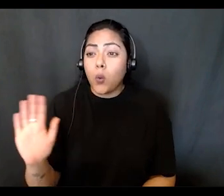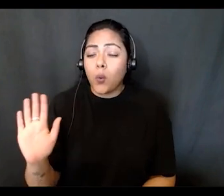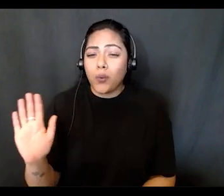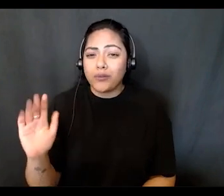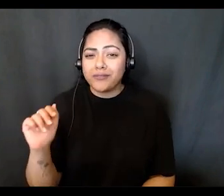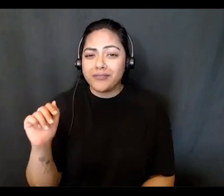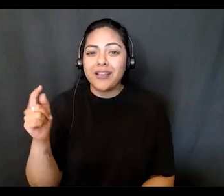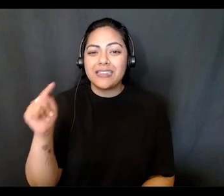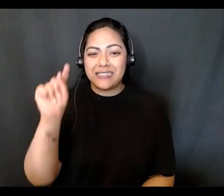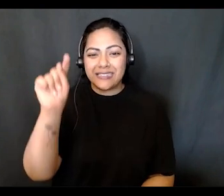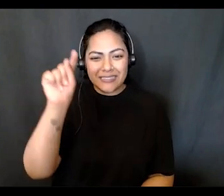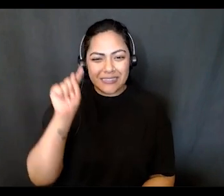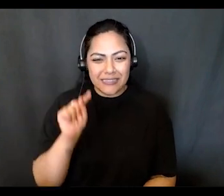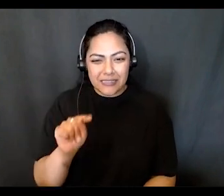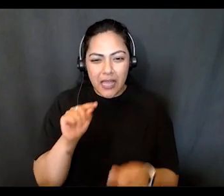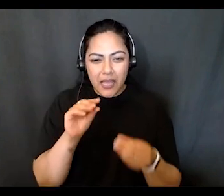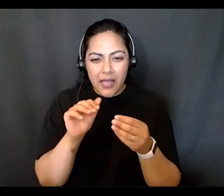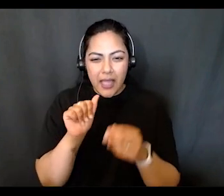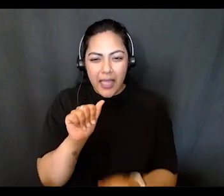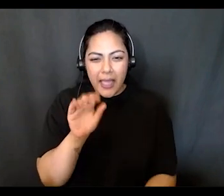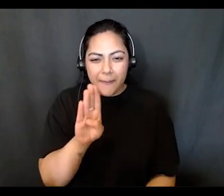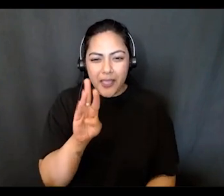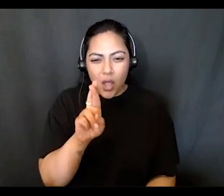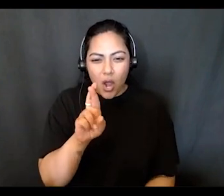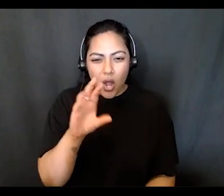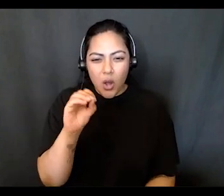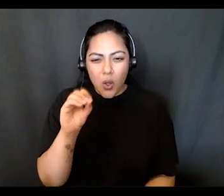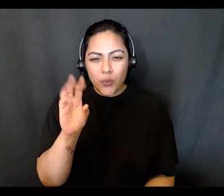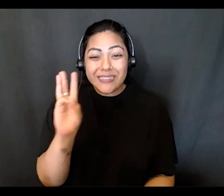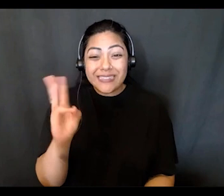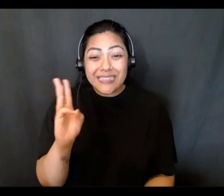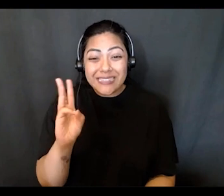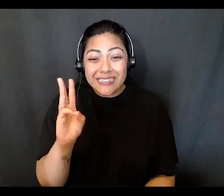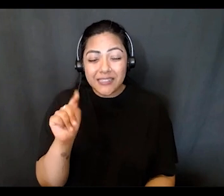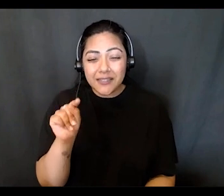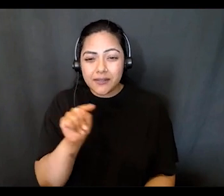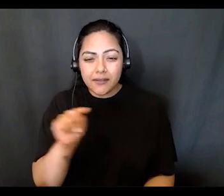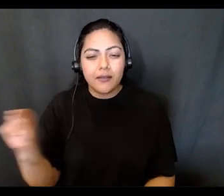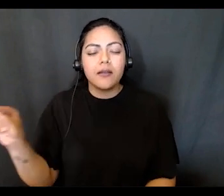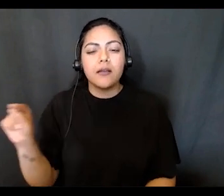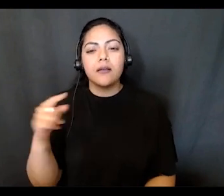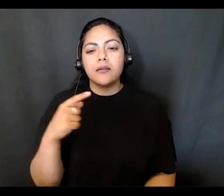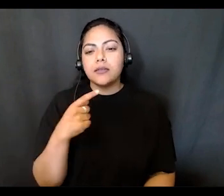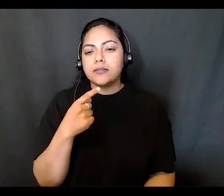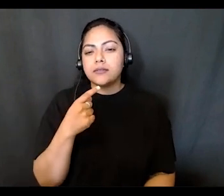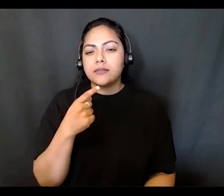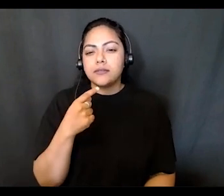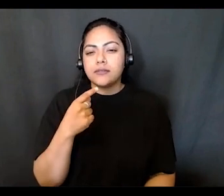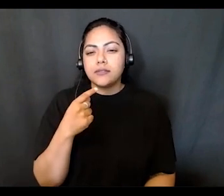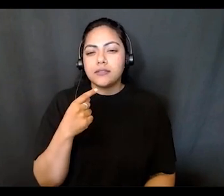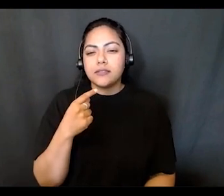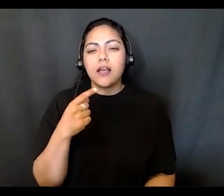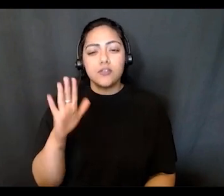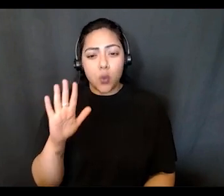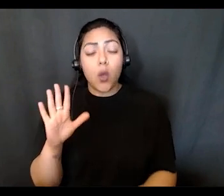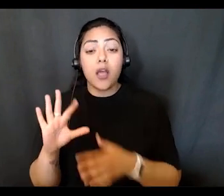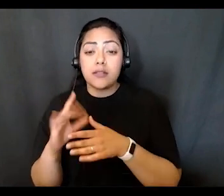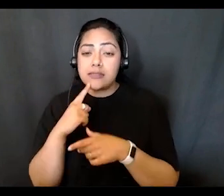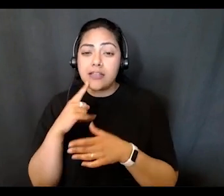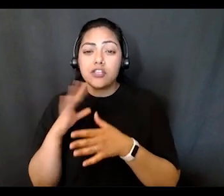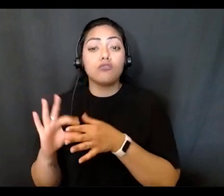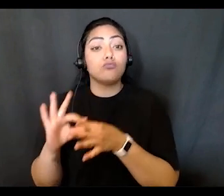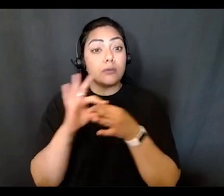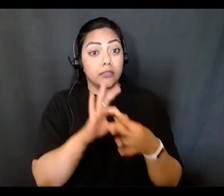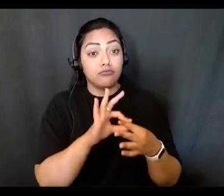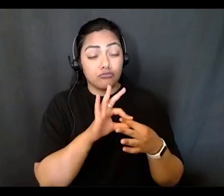Sorry, can we go back to the previous slide? So the sixth bullet there talks in relation to